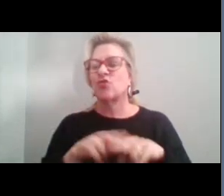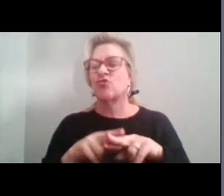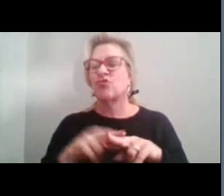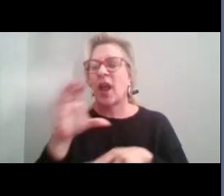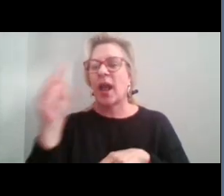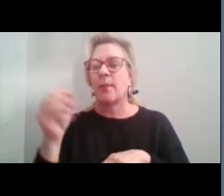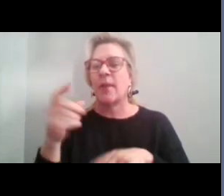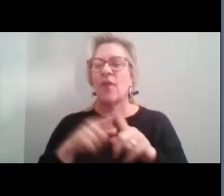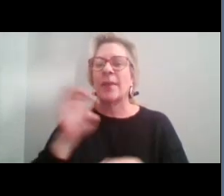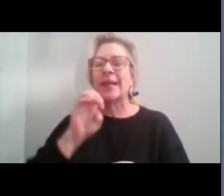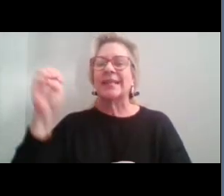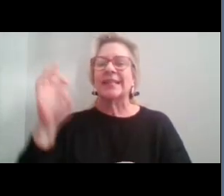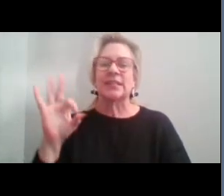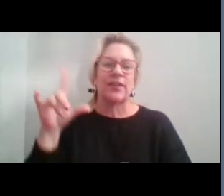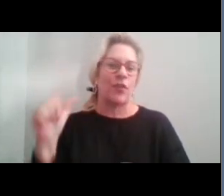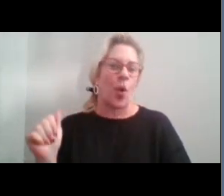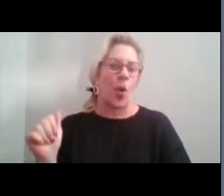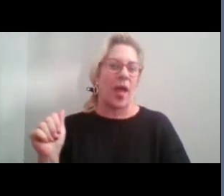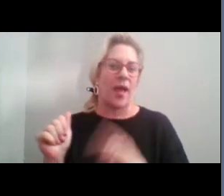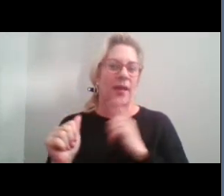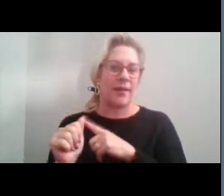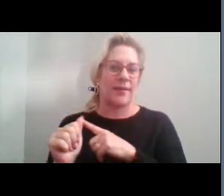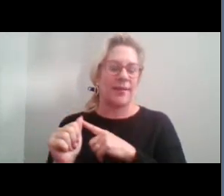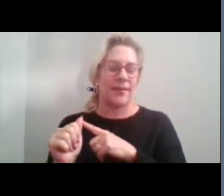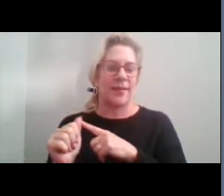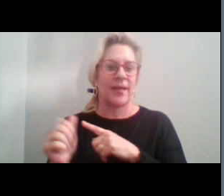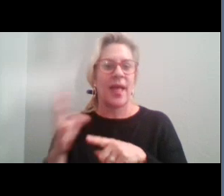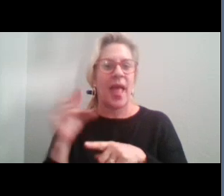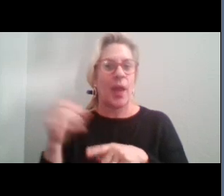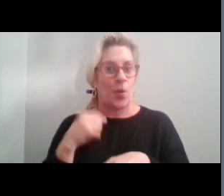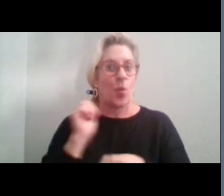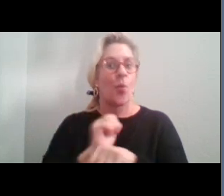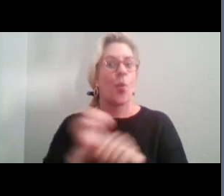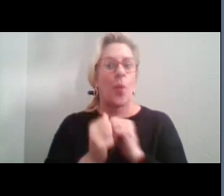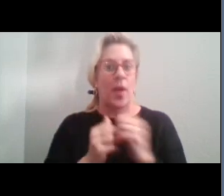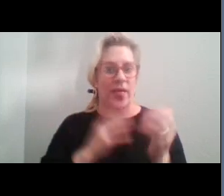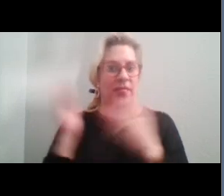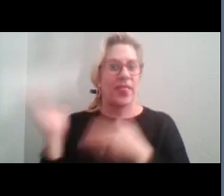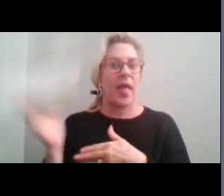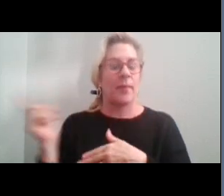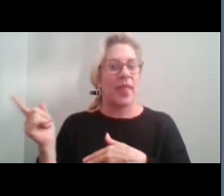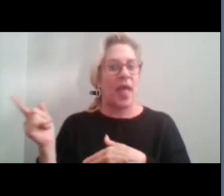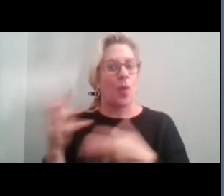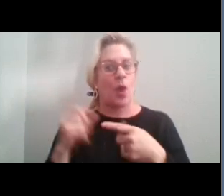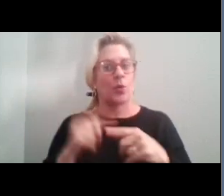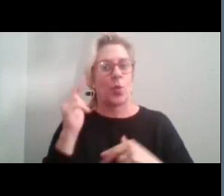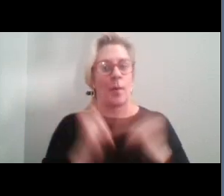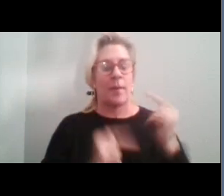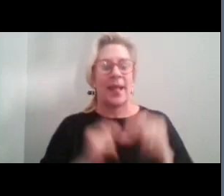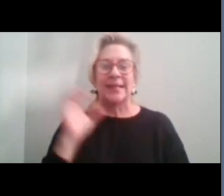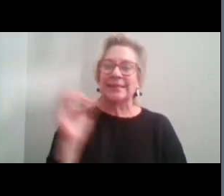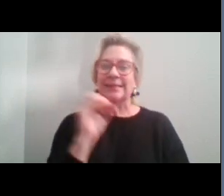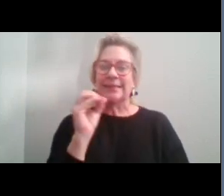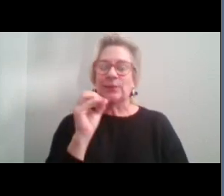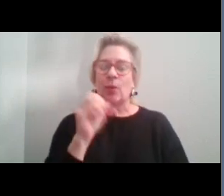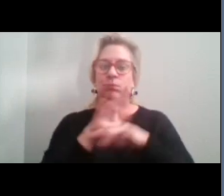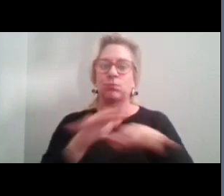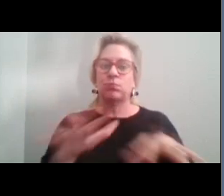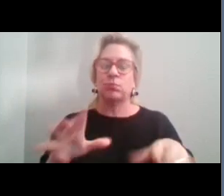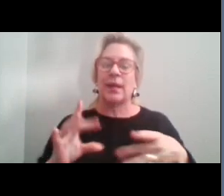East Florida, actually, the coastline of Florida, that is looking to build a zero-emission